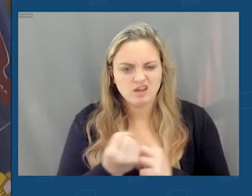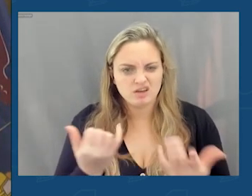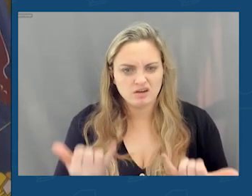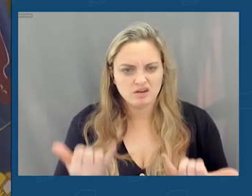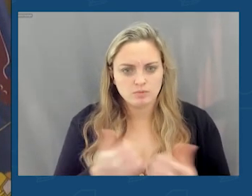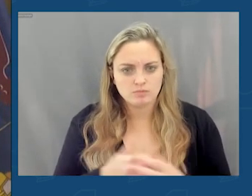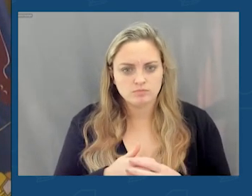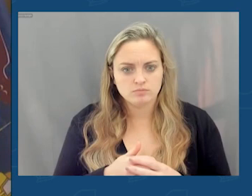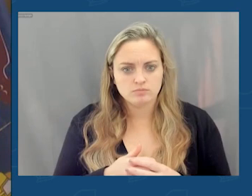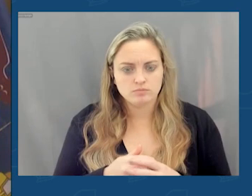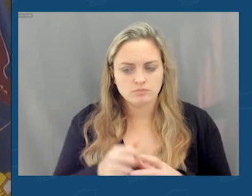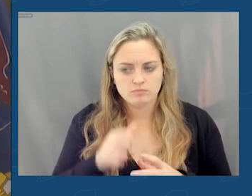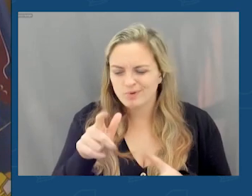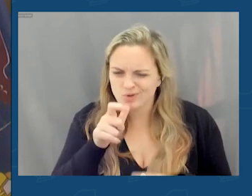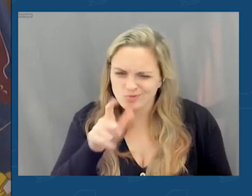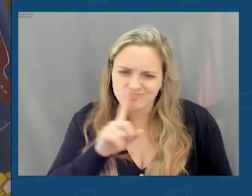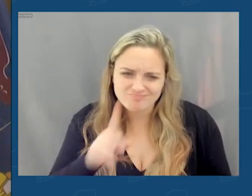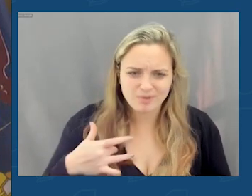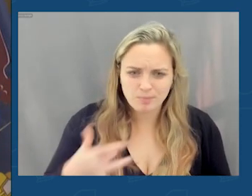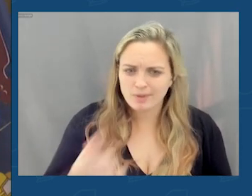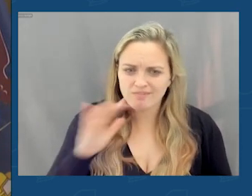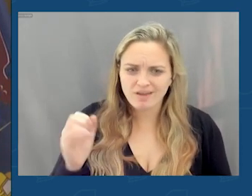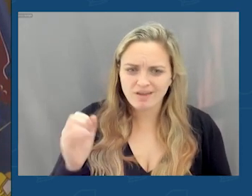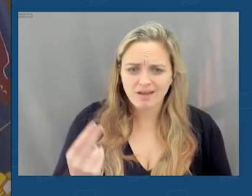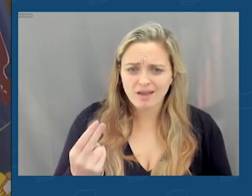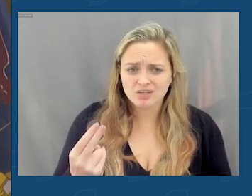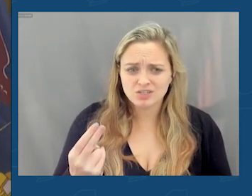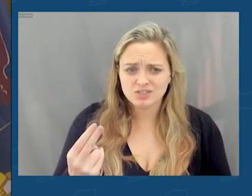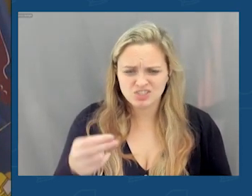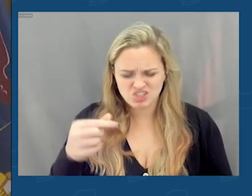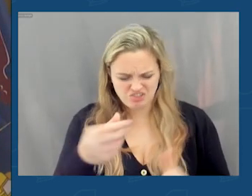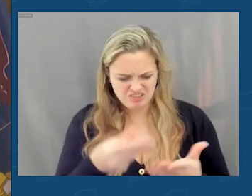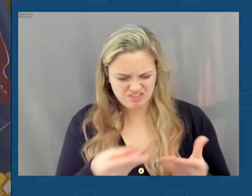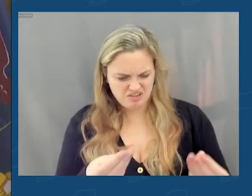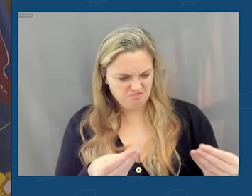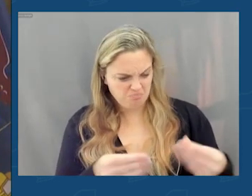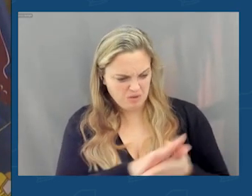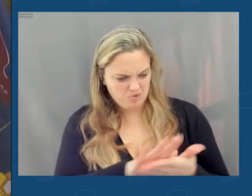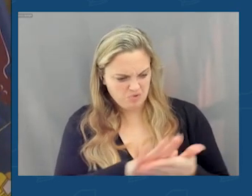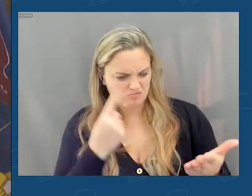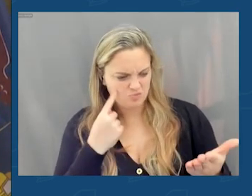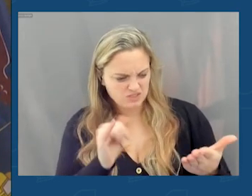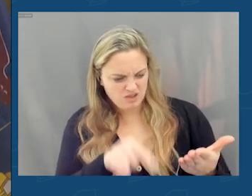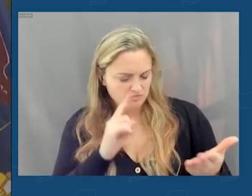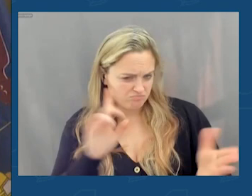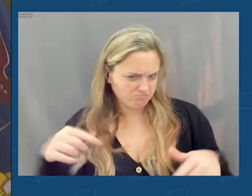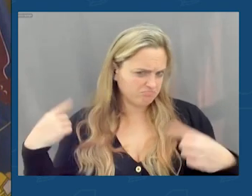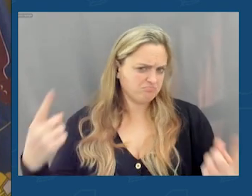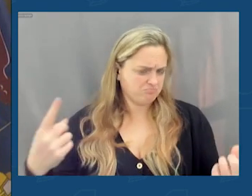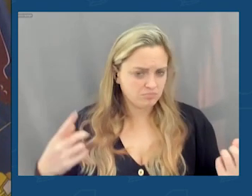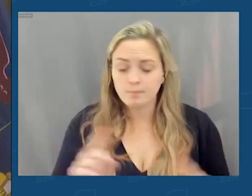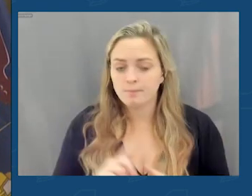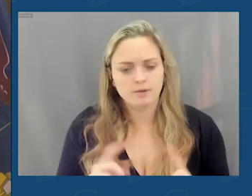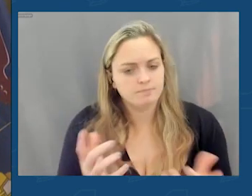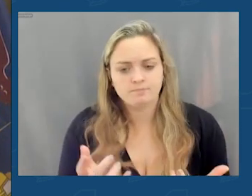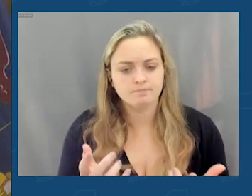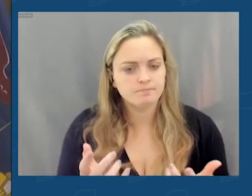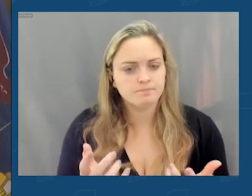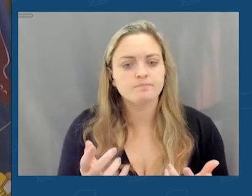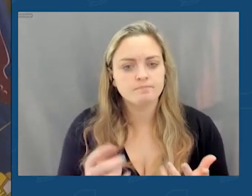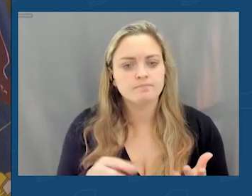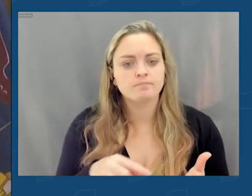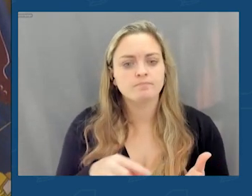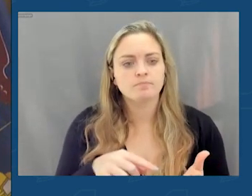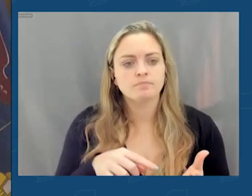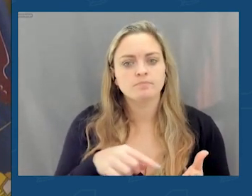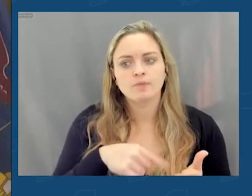walk around with cash. People have no idea what this green stuff is. It's from a long time ago. So it's PayPal. There's other ways to do